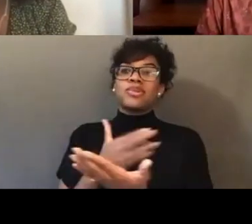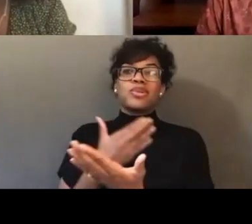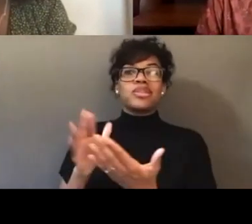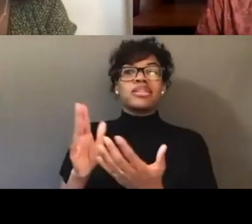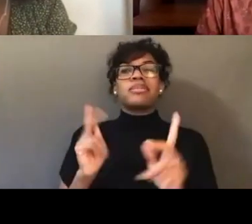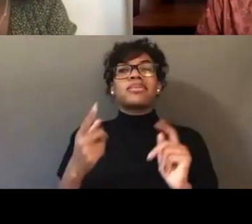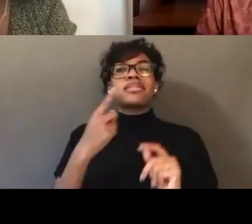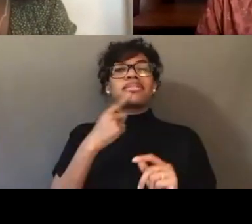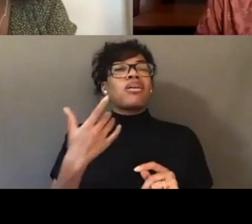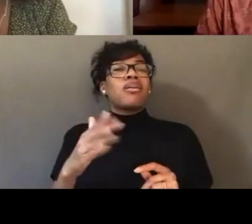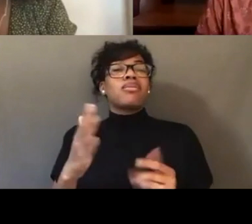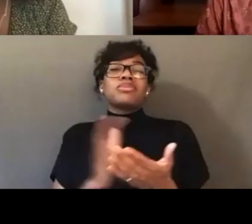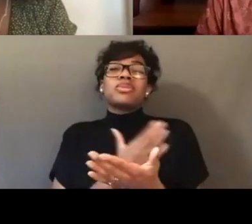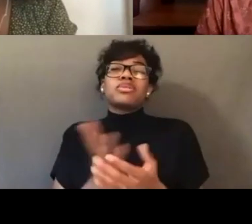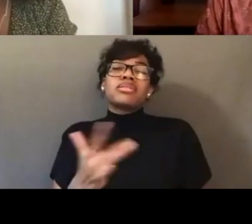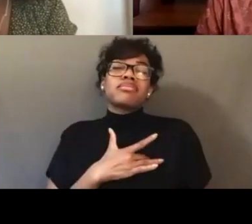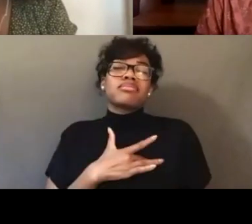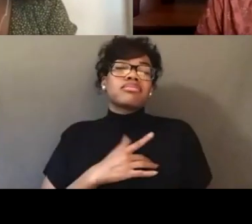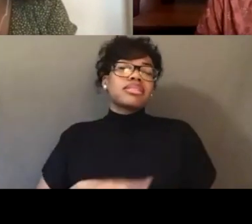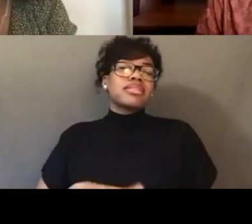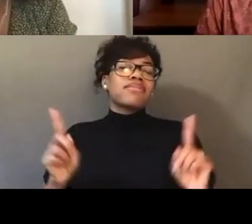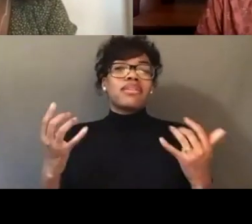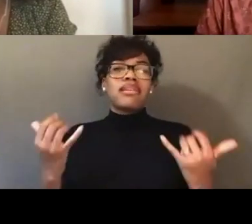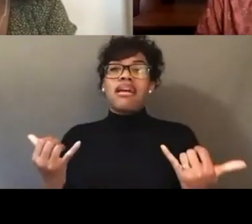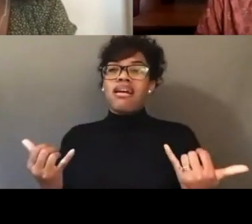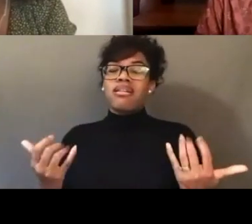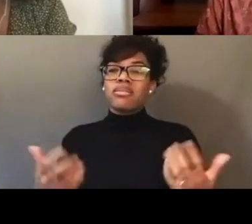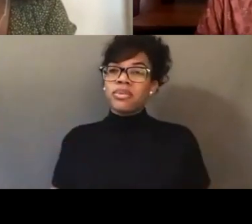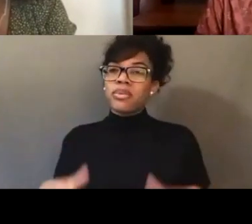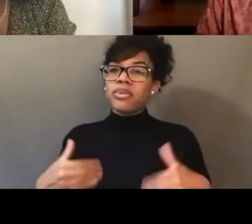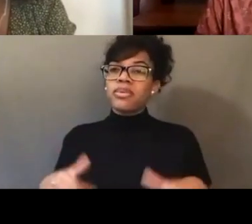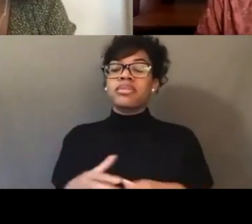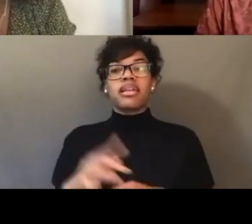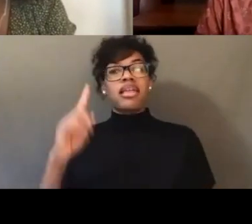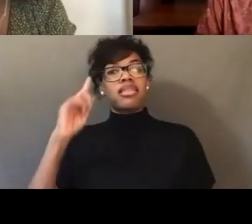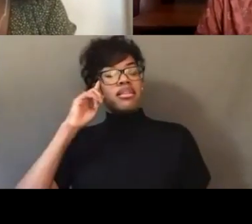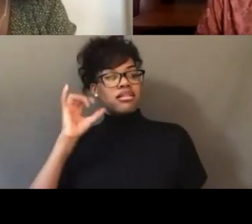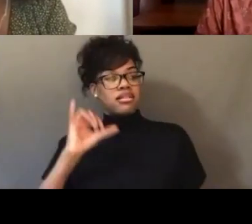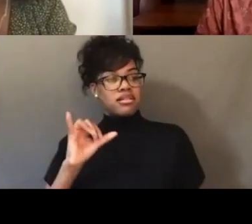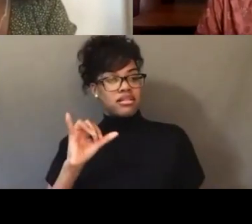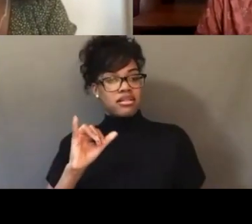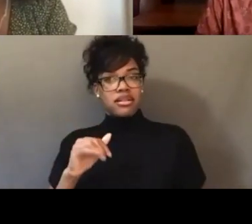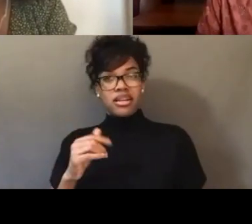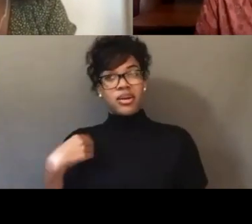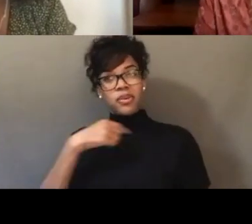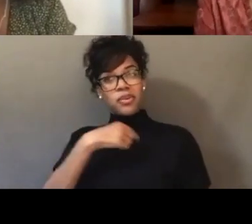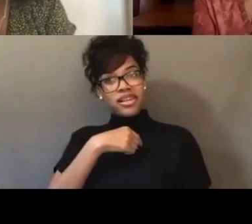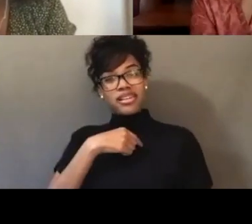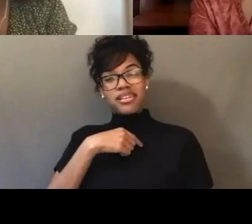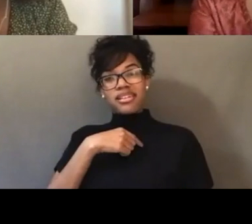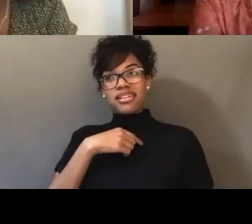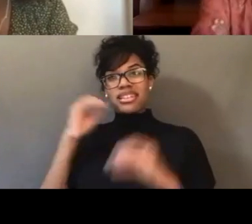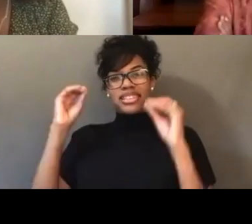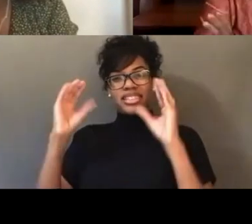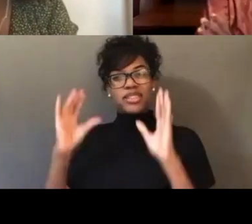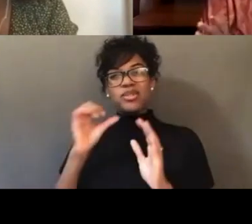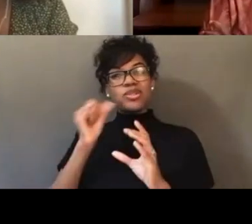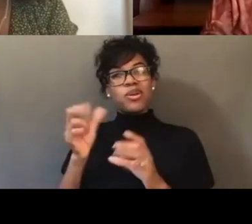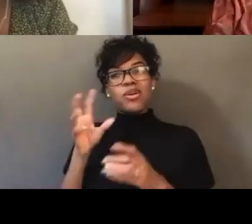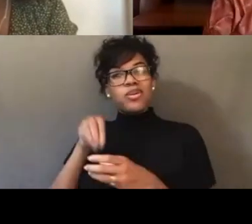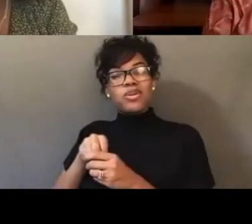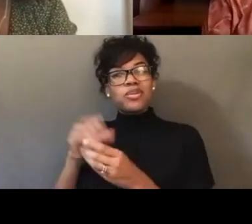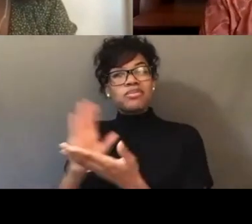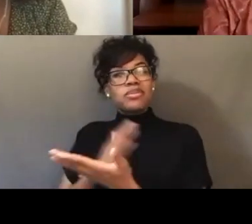like, wow, like, and to think that how often do many of us even incorporate music in our classrooms? And, you know, imagine the impact it'll have on